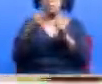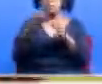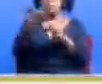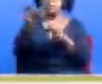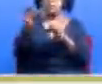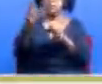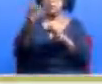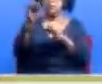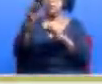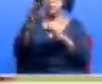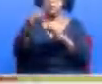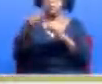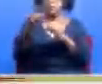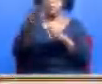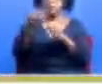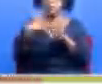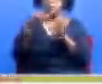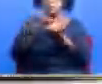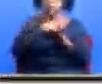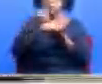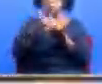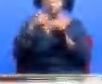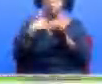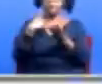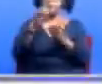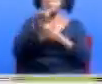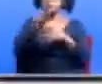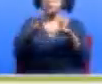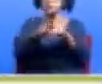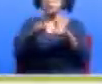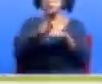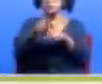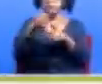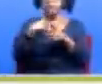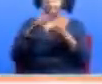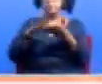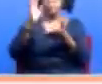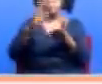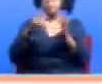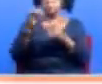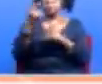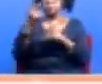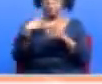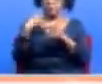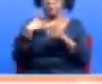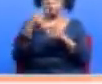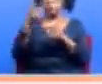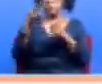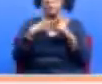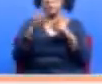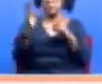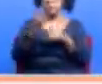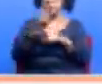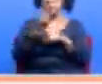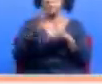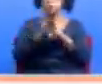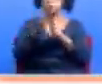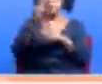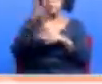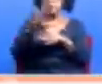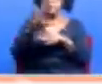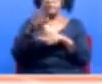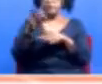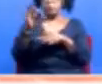Kelvin Kiplagat from Central carried the day as he won the race with more than a second, clocking 28 minutes and